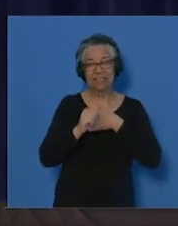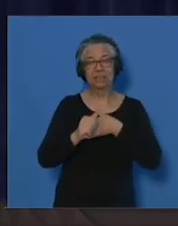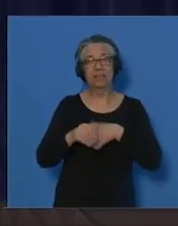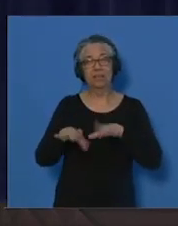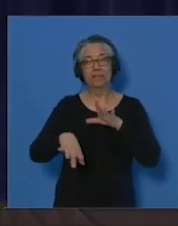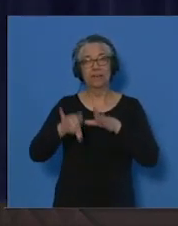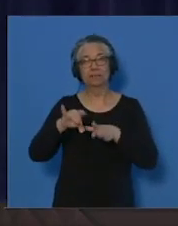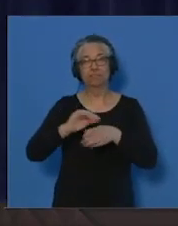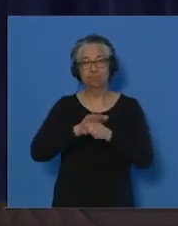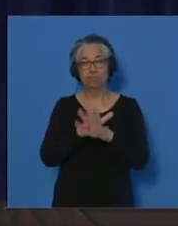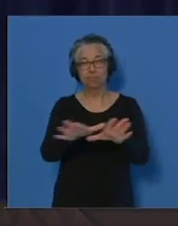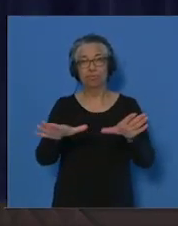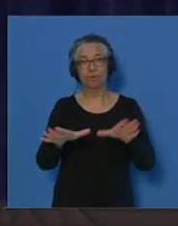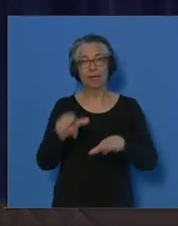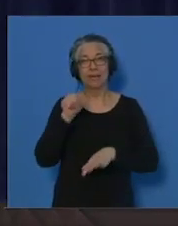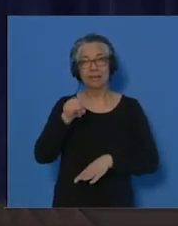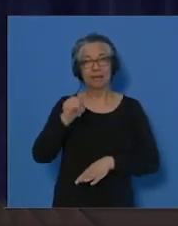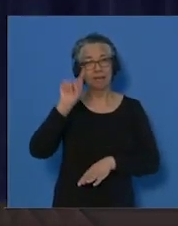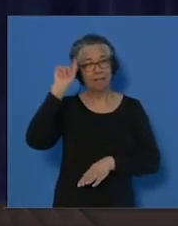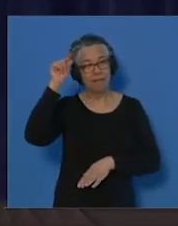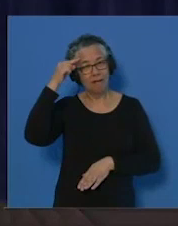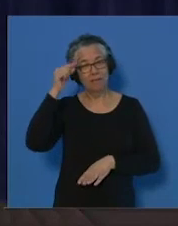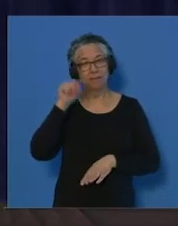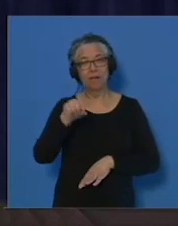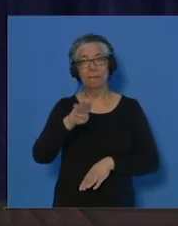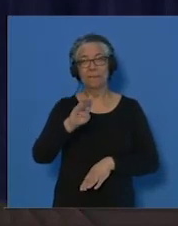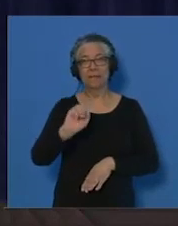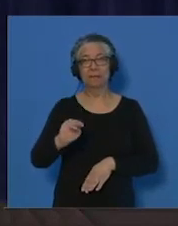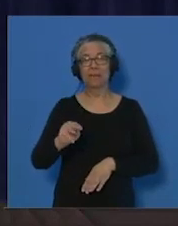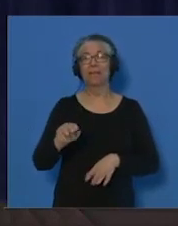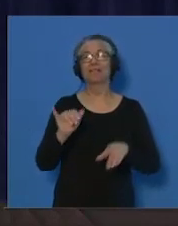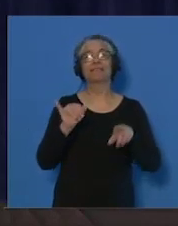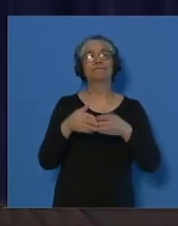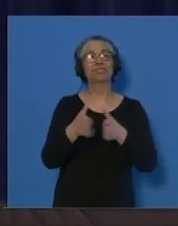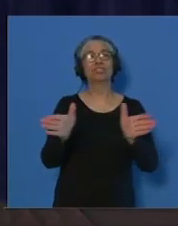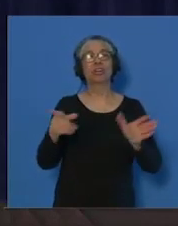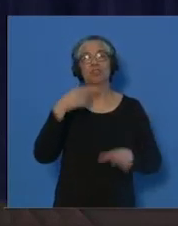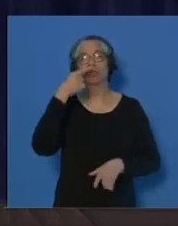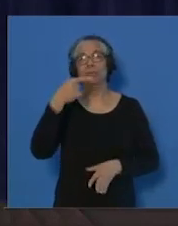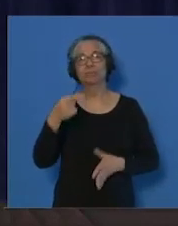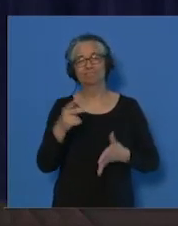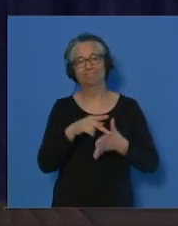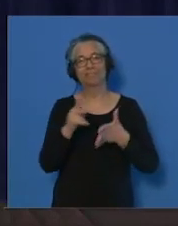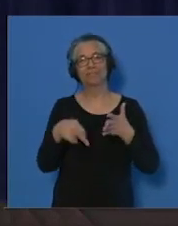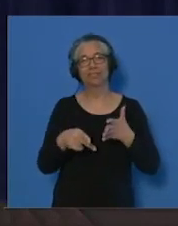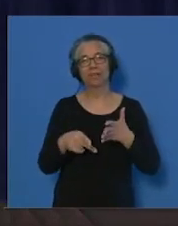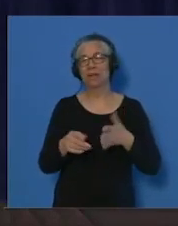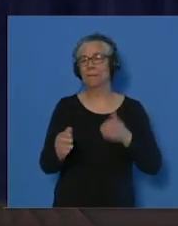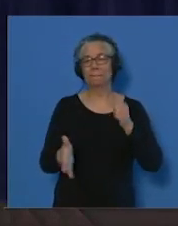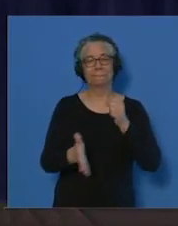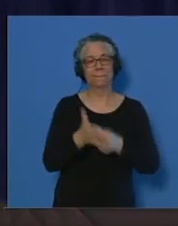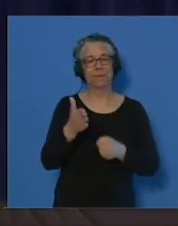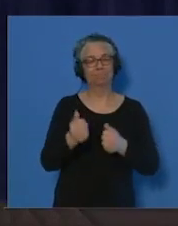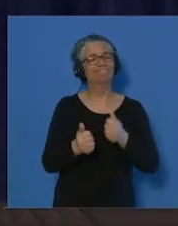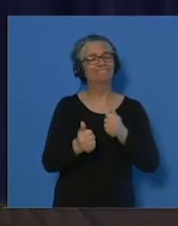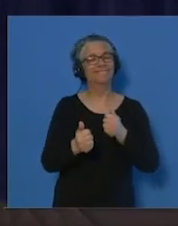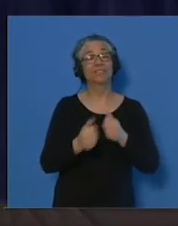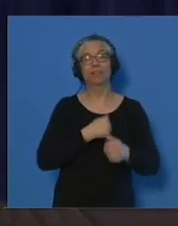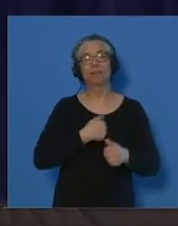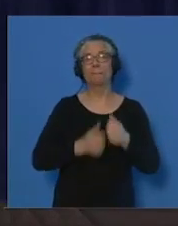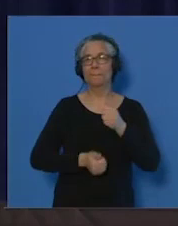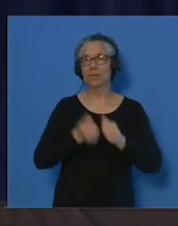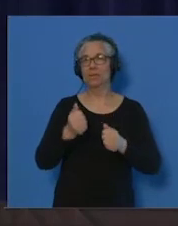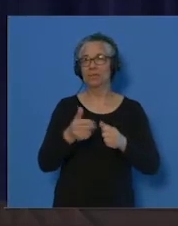coronavirus.gov.bm, and that is for the general population. Most of the slots are filled for this coming